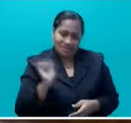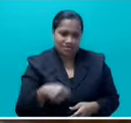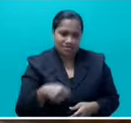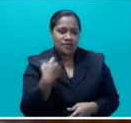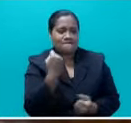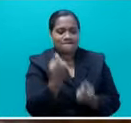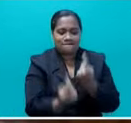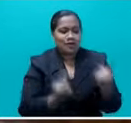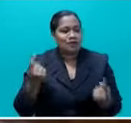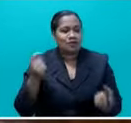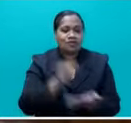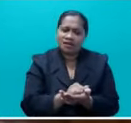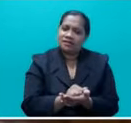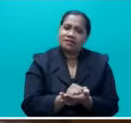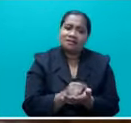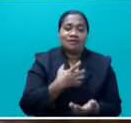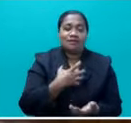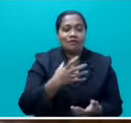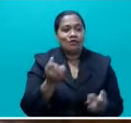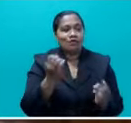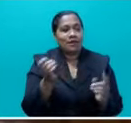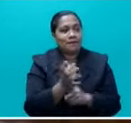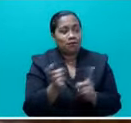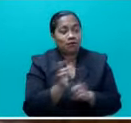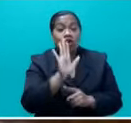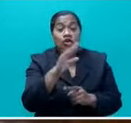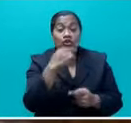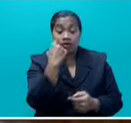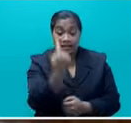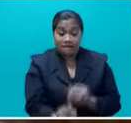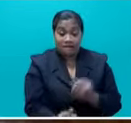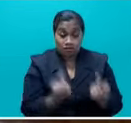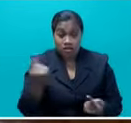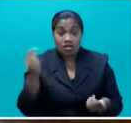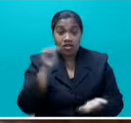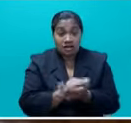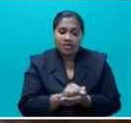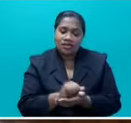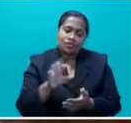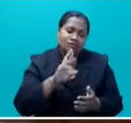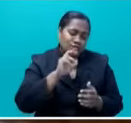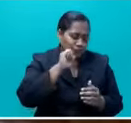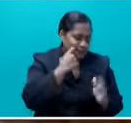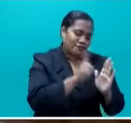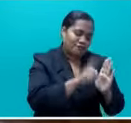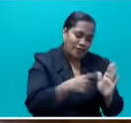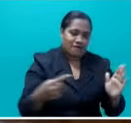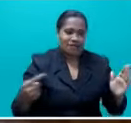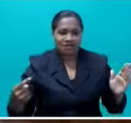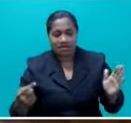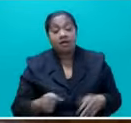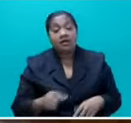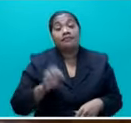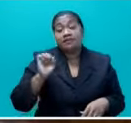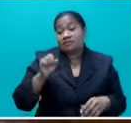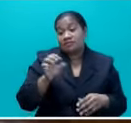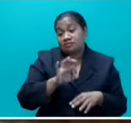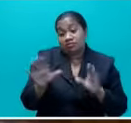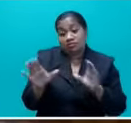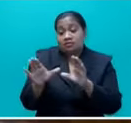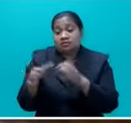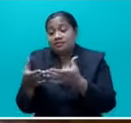right is more important because your individual right will take you to eternity. Not community right, even though we respect community right. It